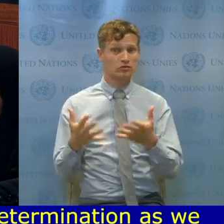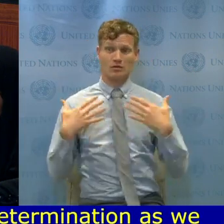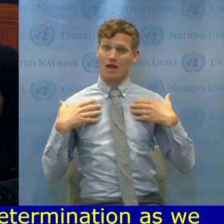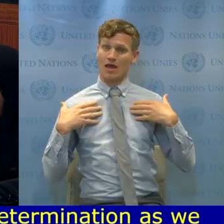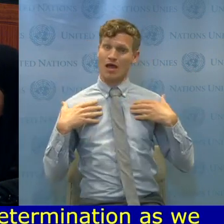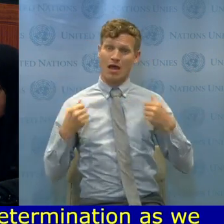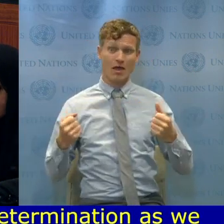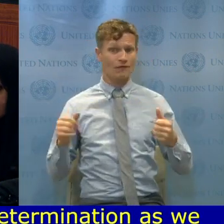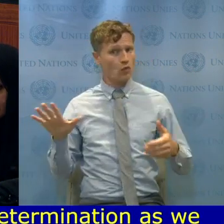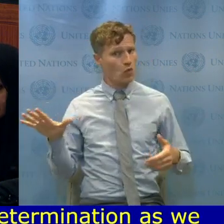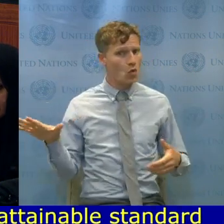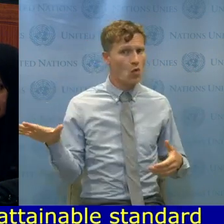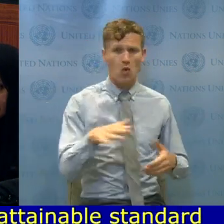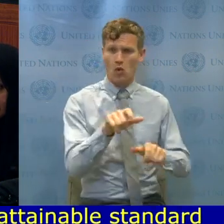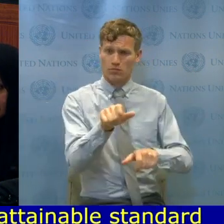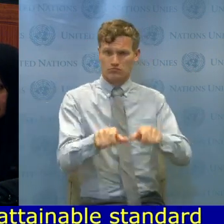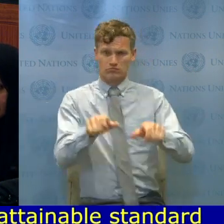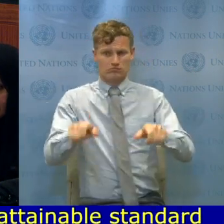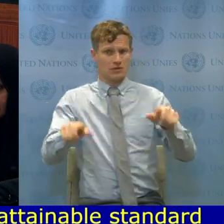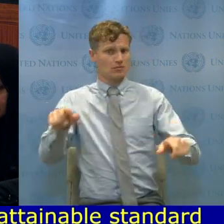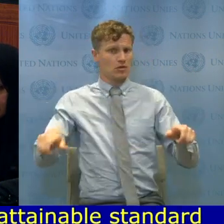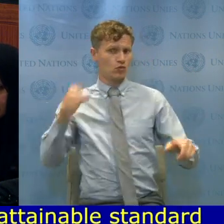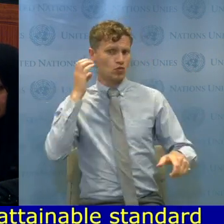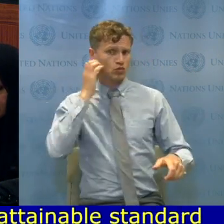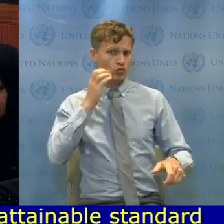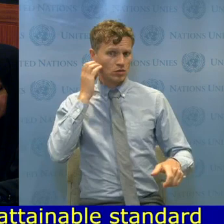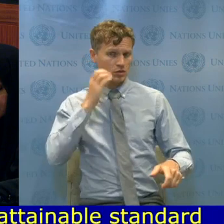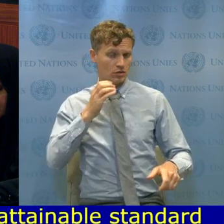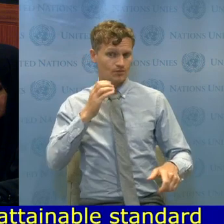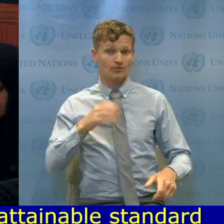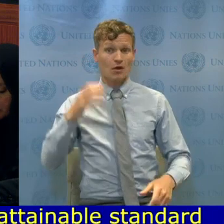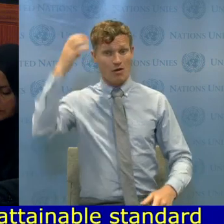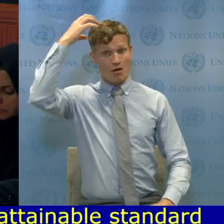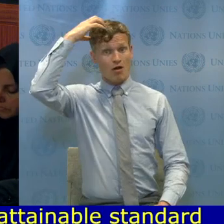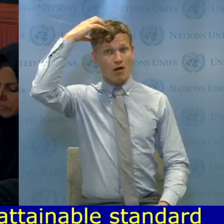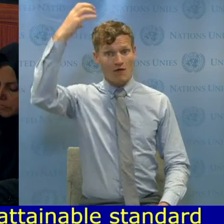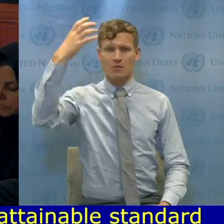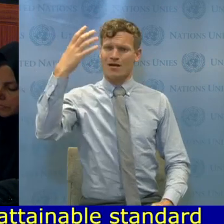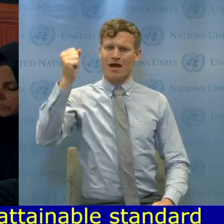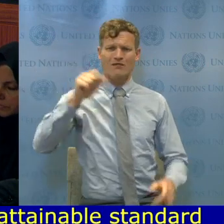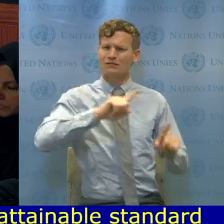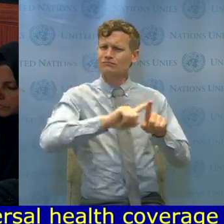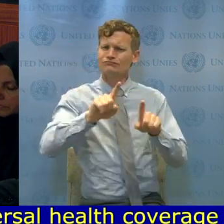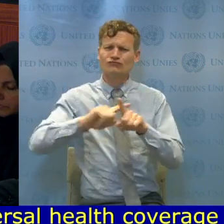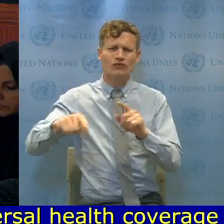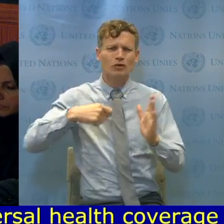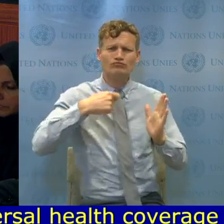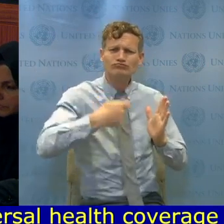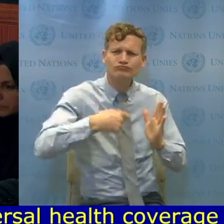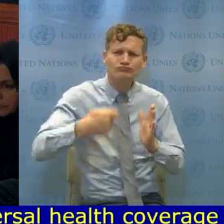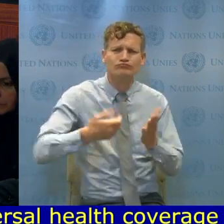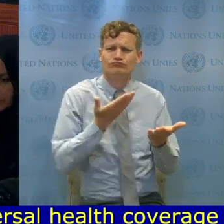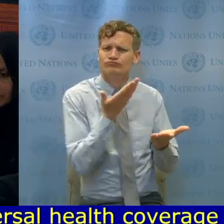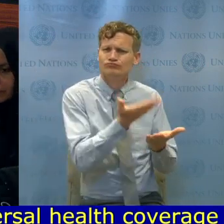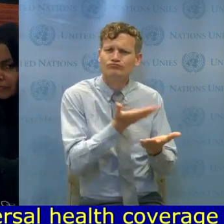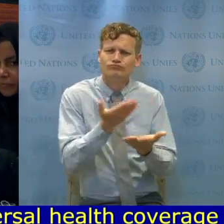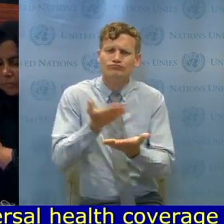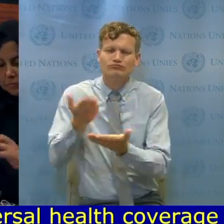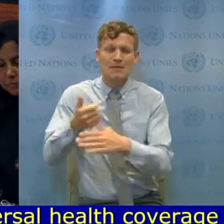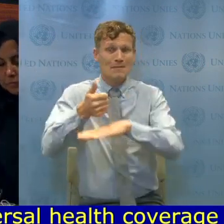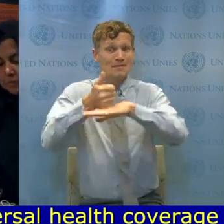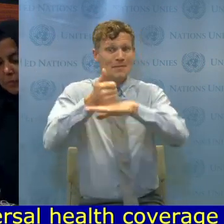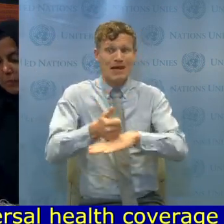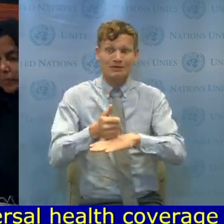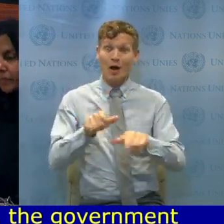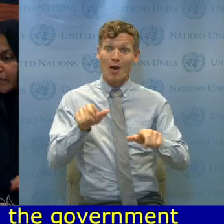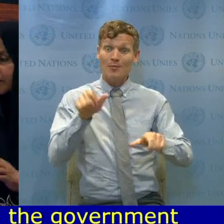Beyond health, the government has instated policies and programs based on happiness and the promotion of positivity in